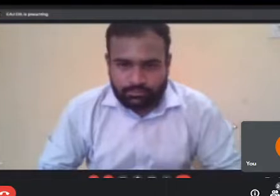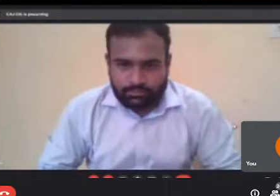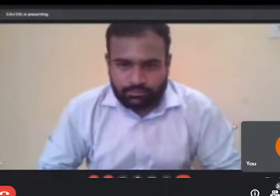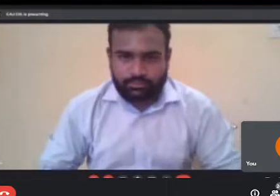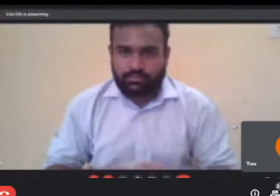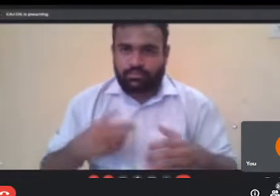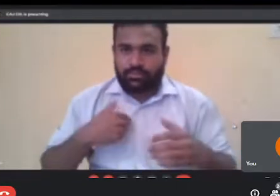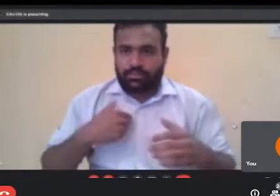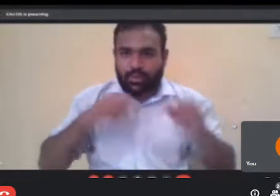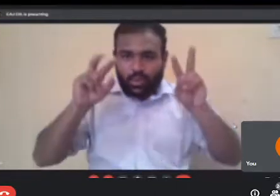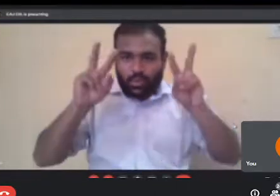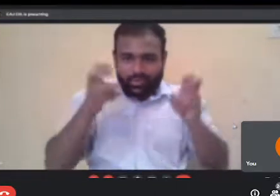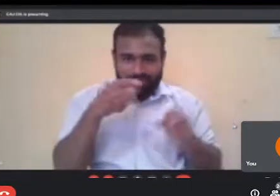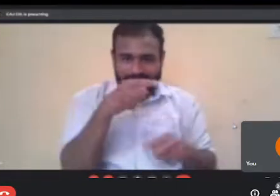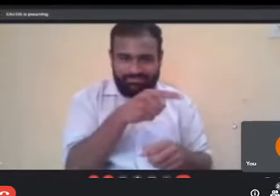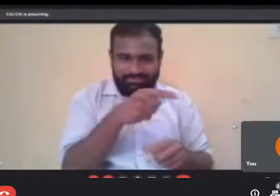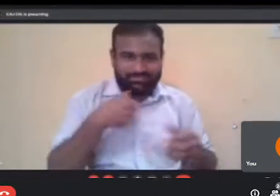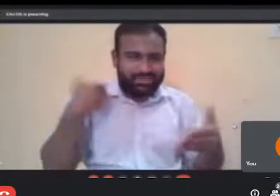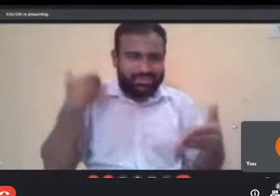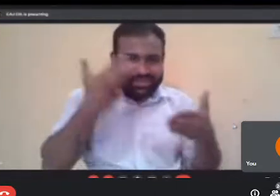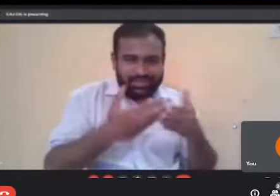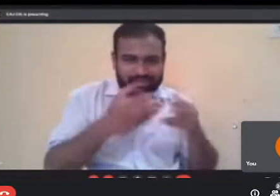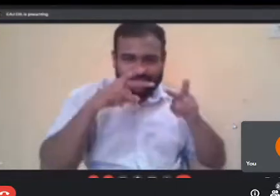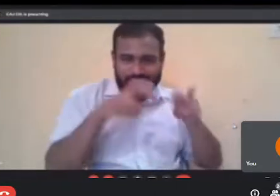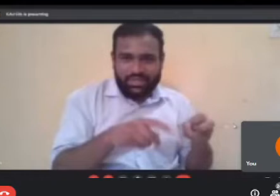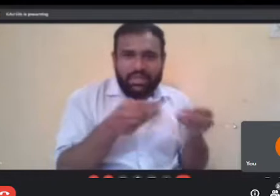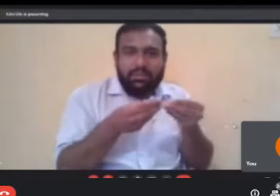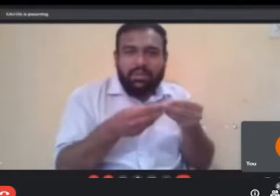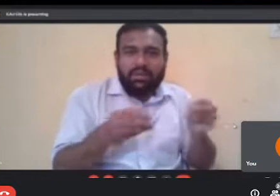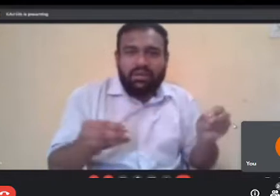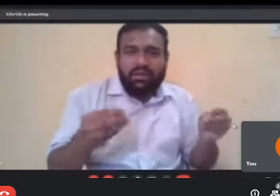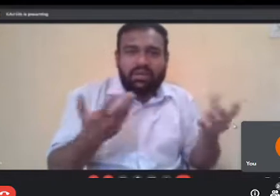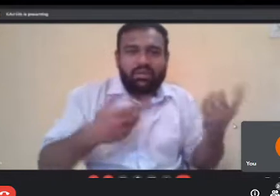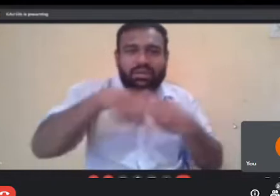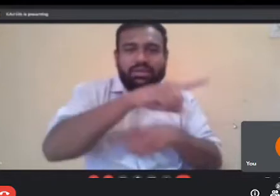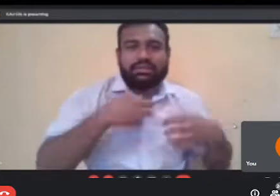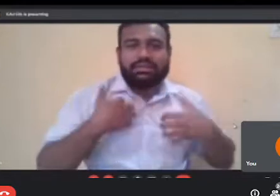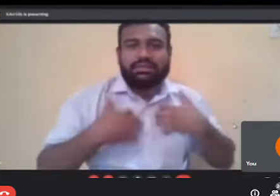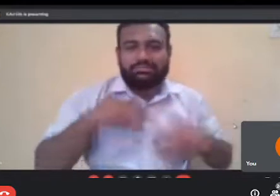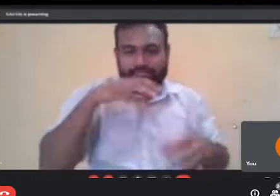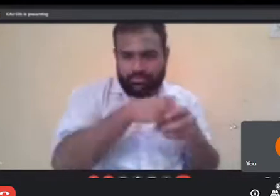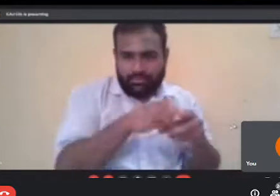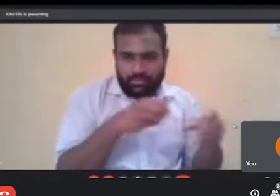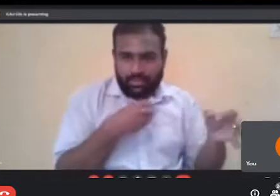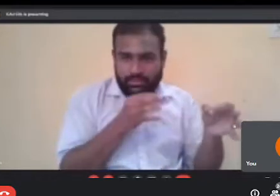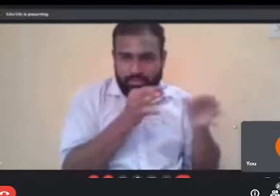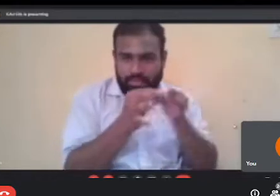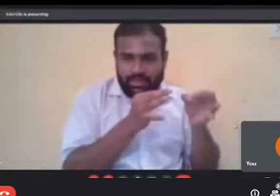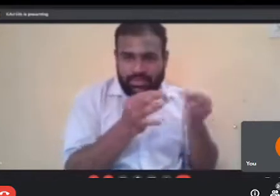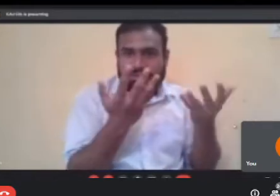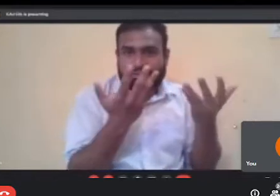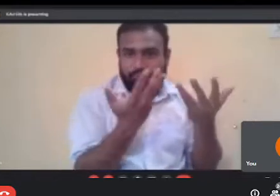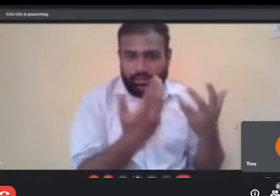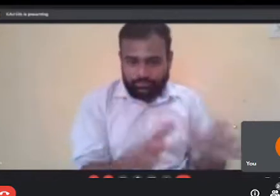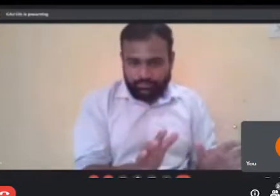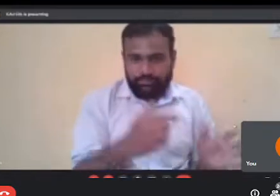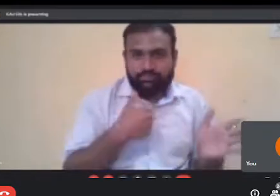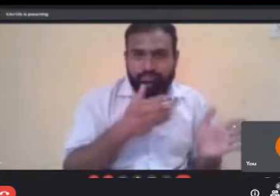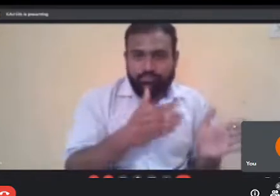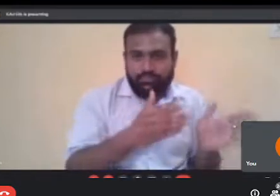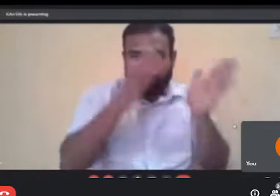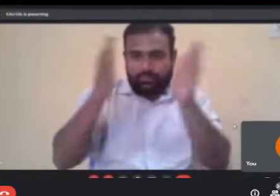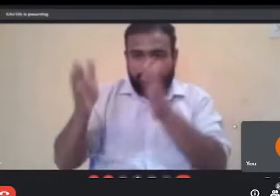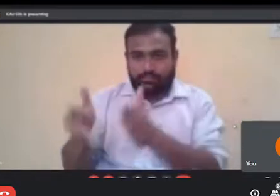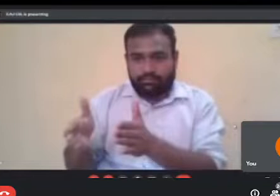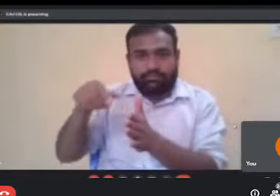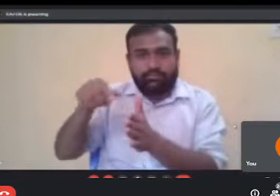Along with that, the visual materials which we were talking about, that all